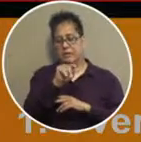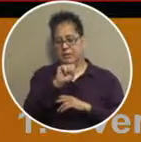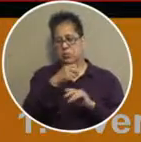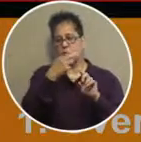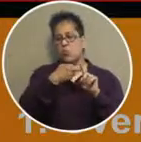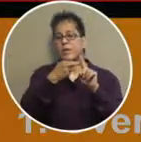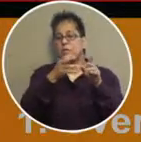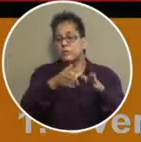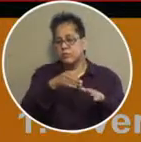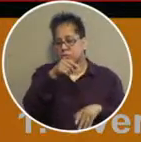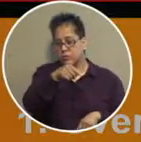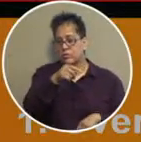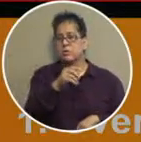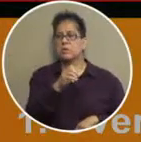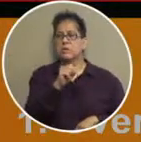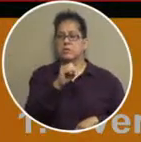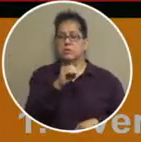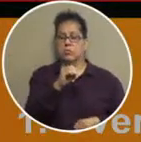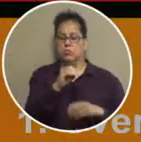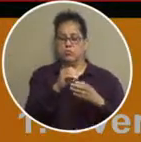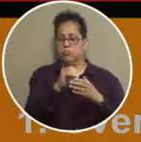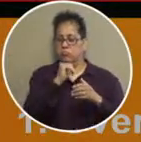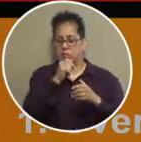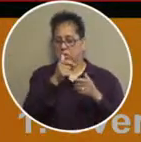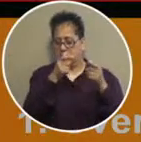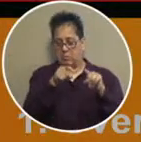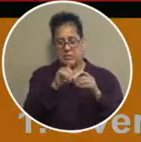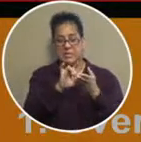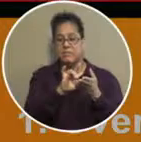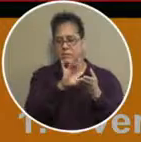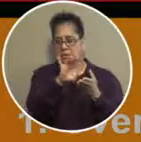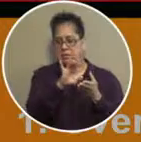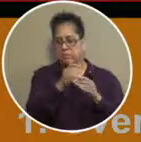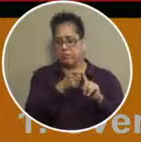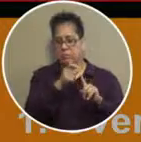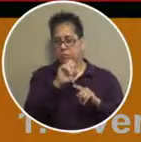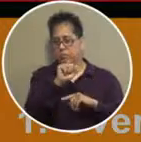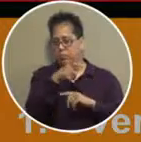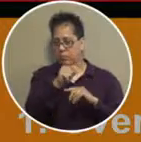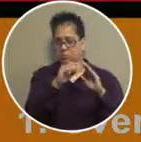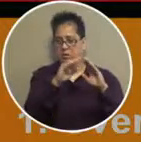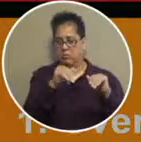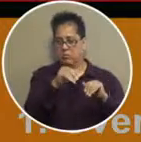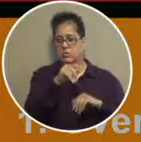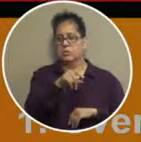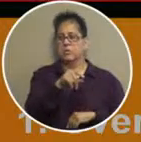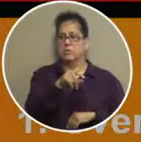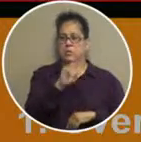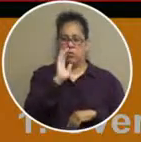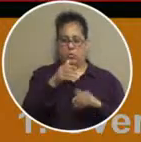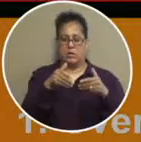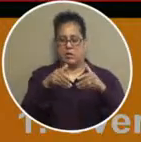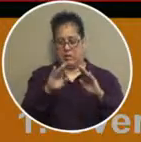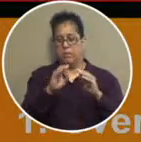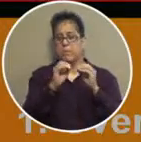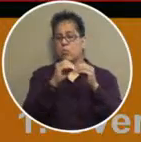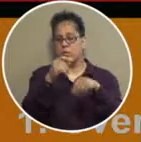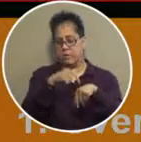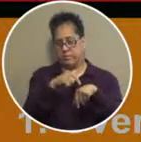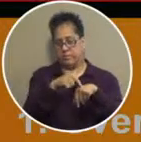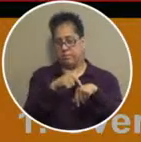15th to avoid evictions from taking place. So that is still going to be in place and allow for additional